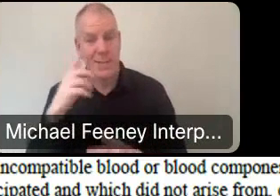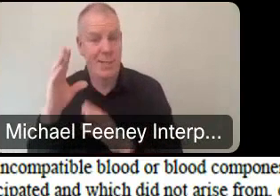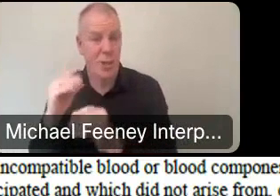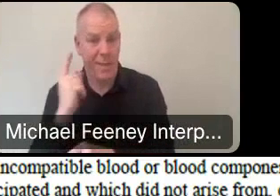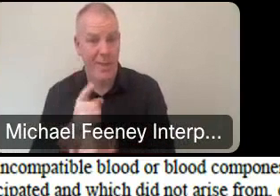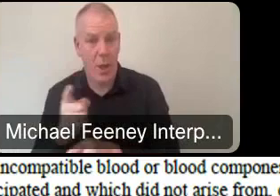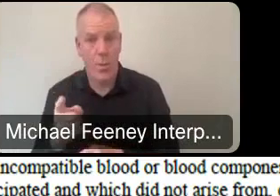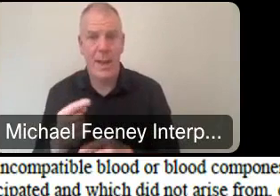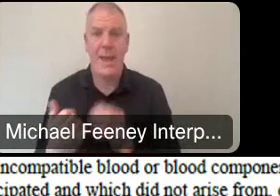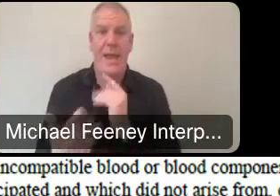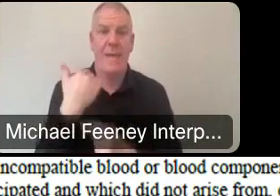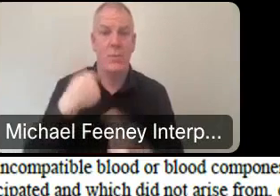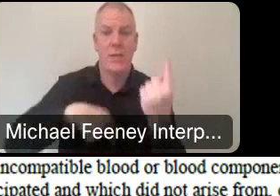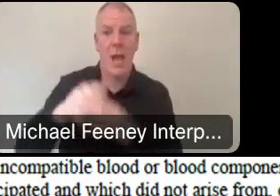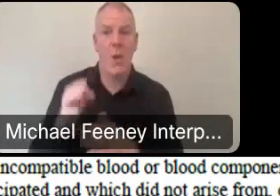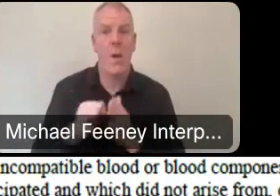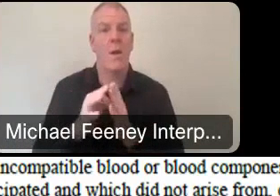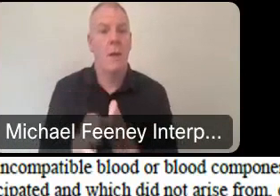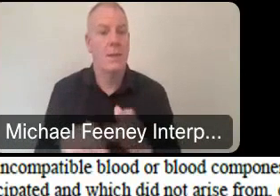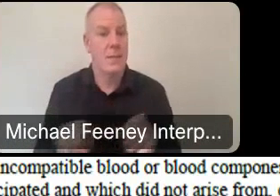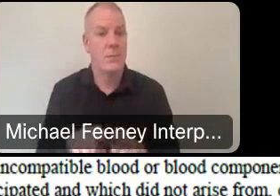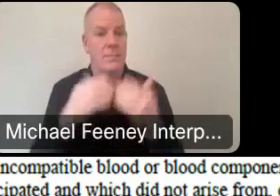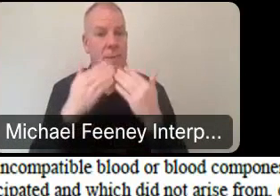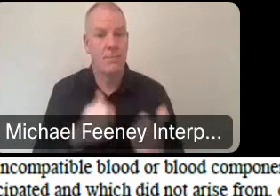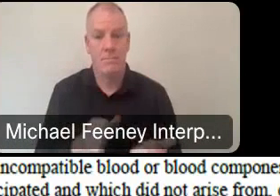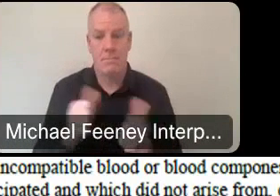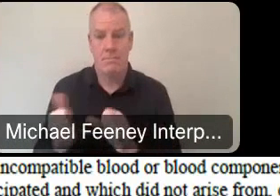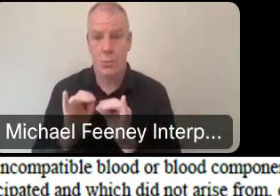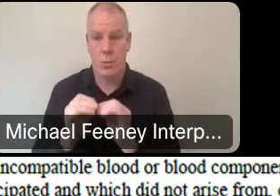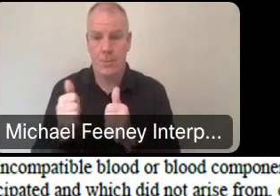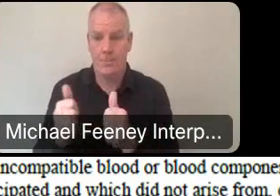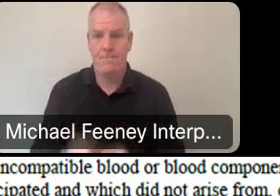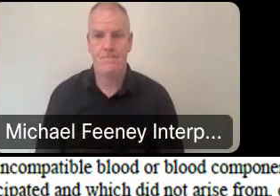that will inform some of that guidance development piece as well.